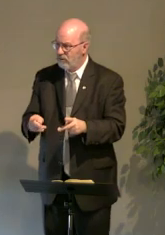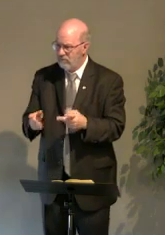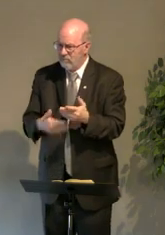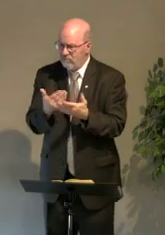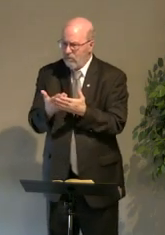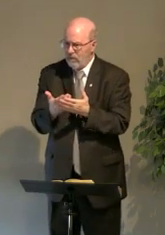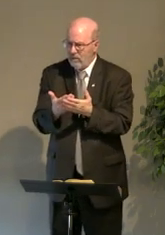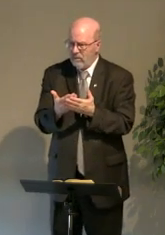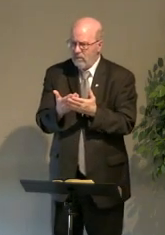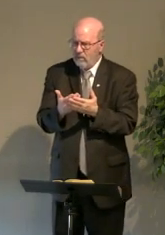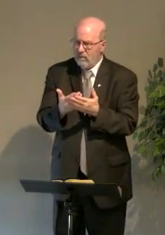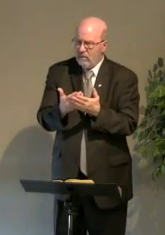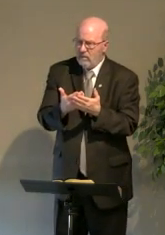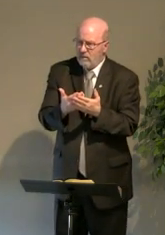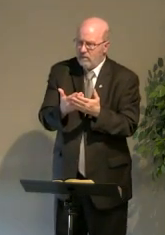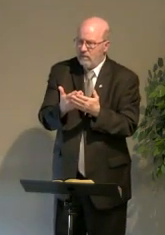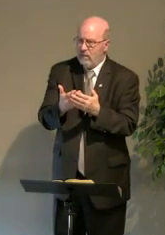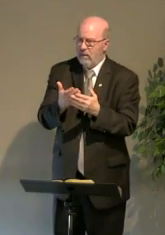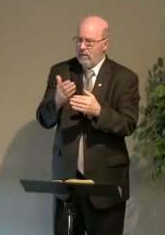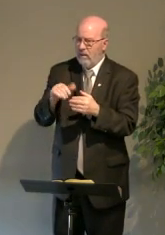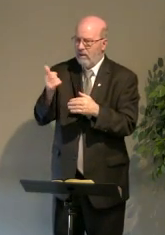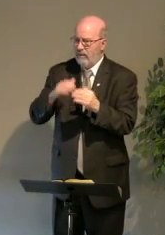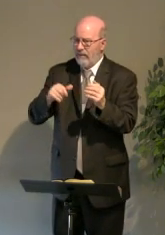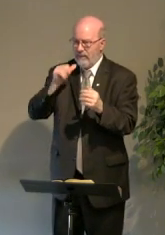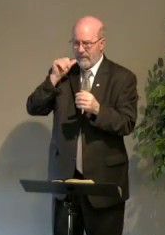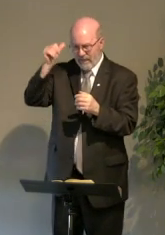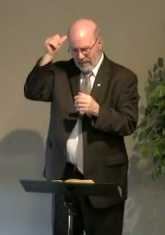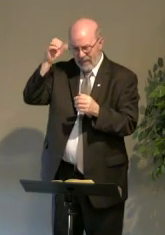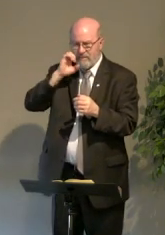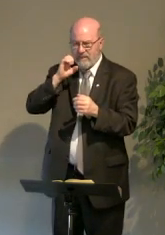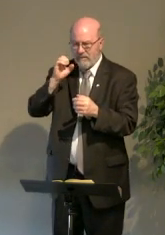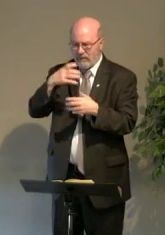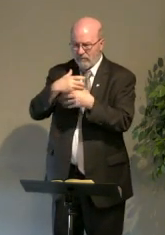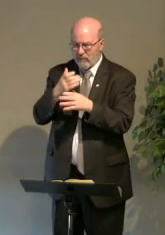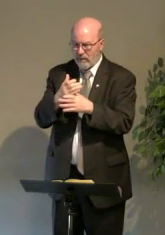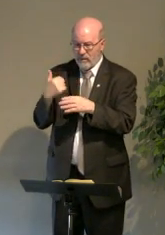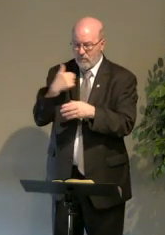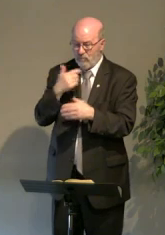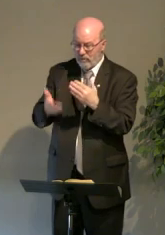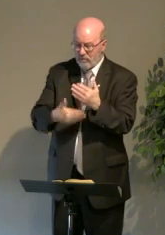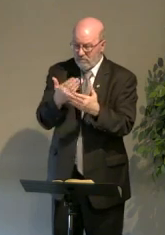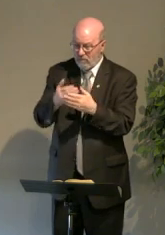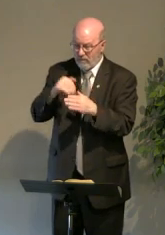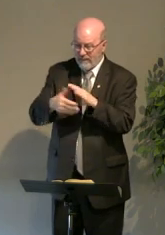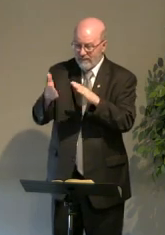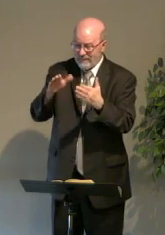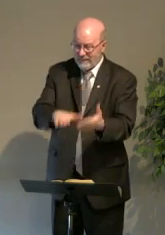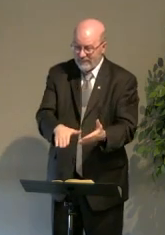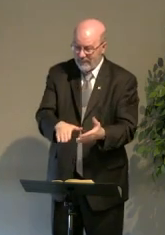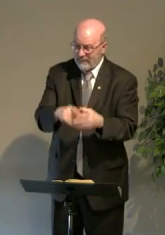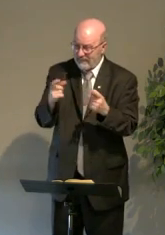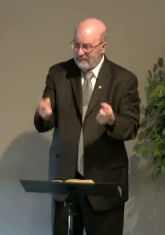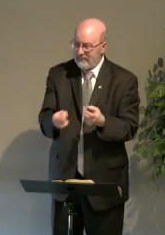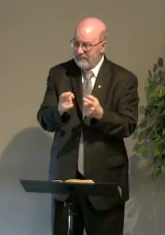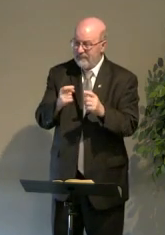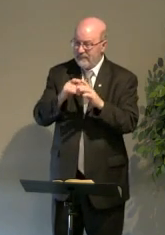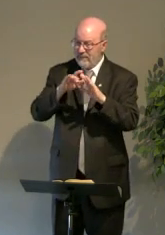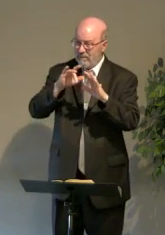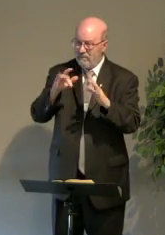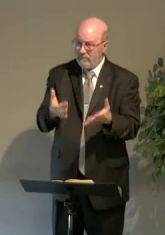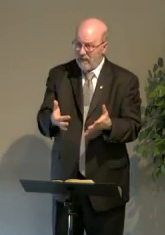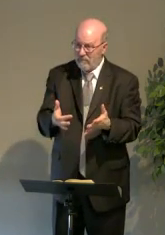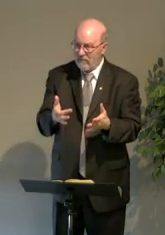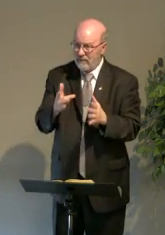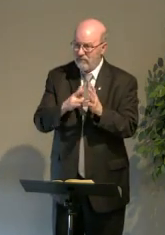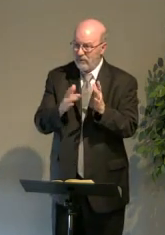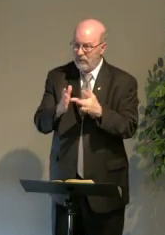born besides Adam and Eve? They were created. We were born dead in trespasses and sins. That's biblical. That's